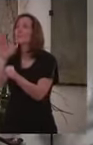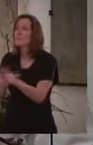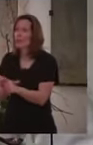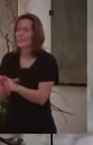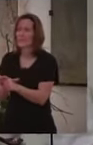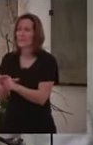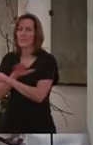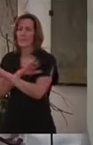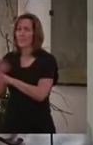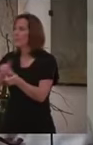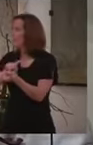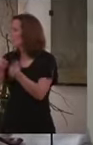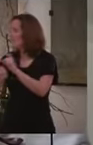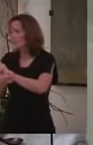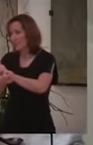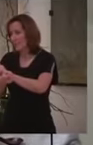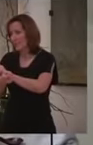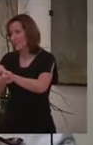hold sway?